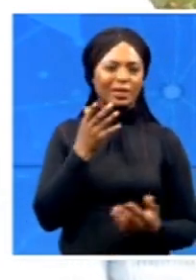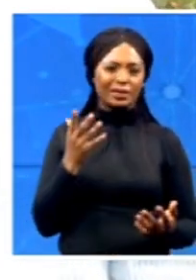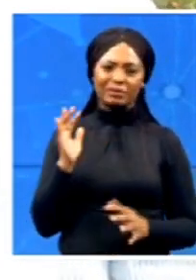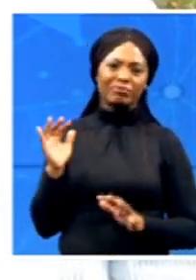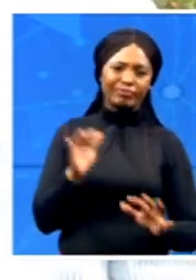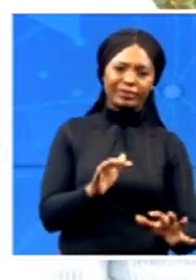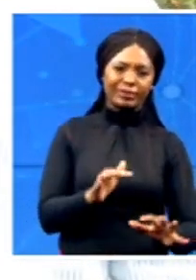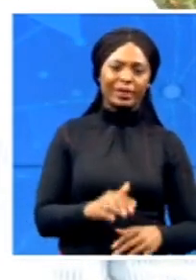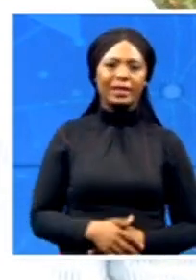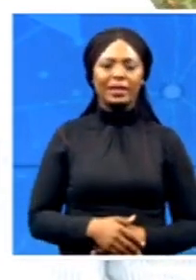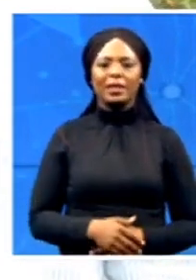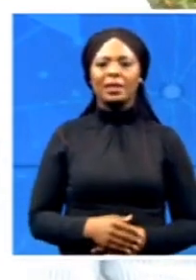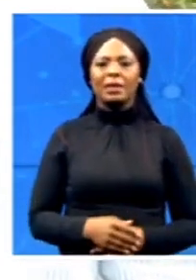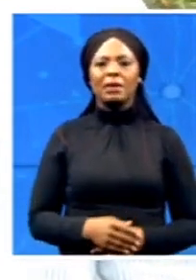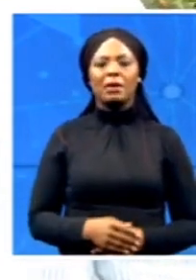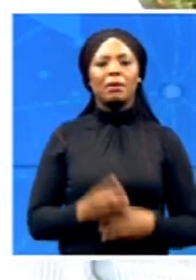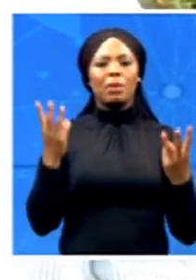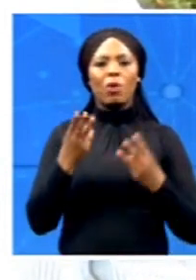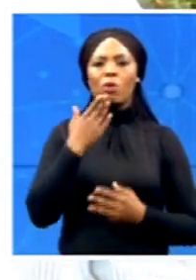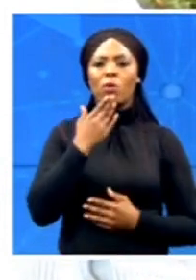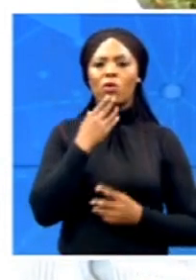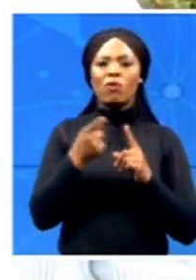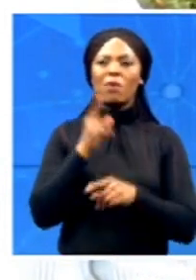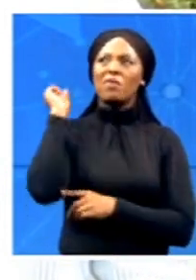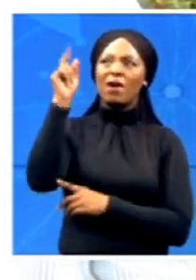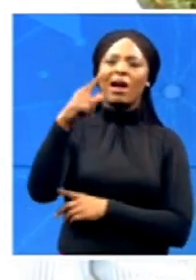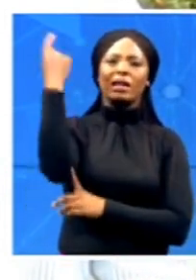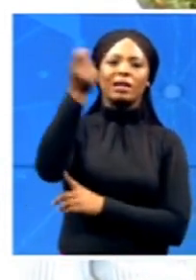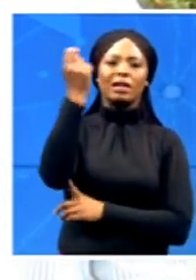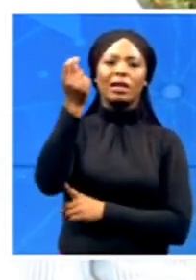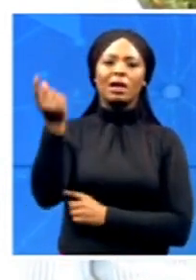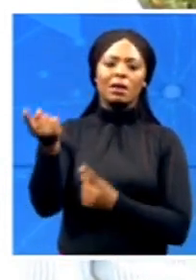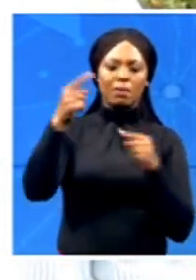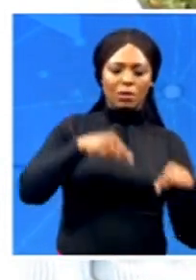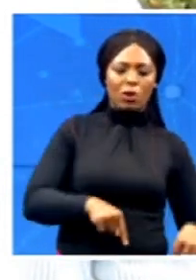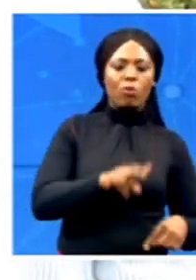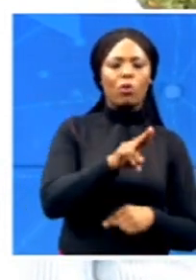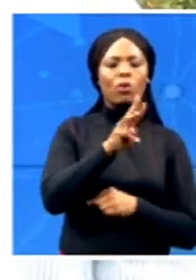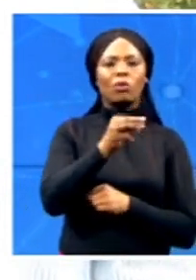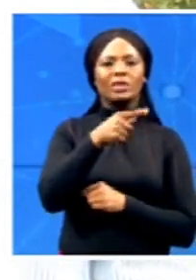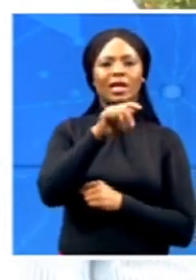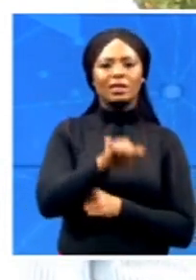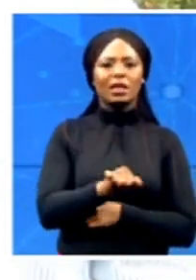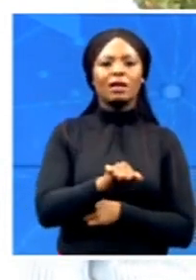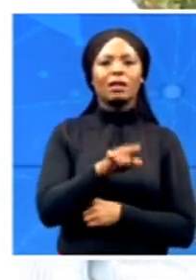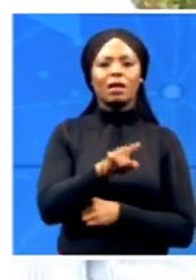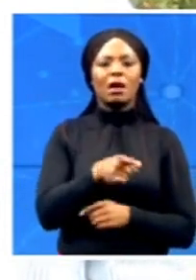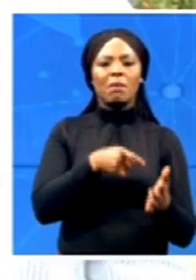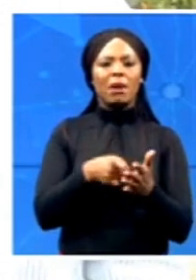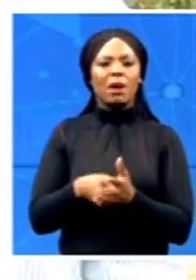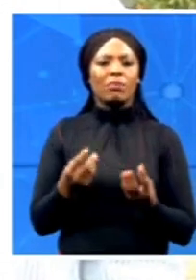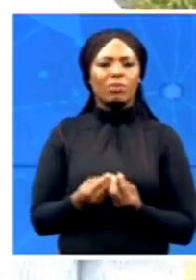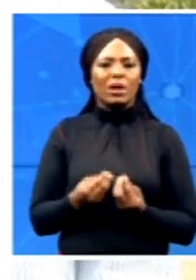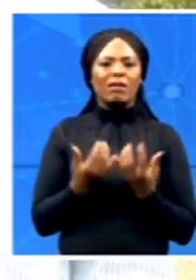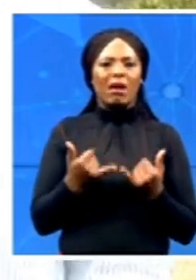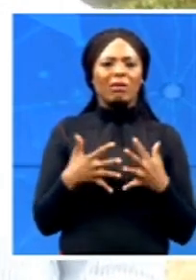areas to make their Christmas groceries. So any other officials that will be around